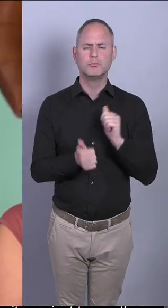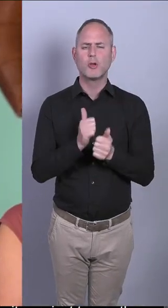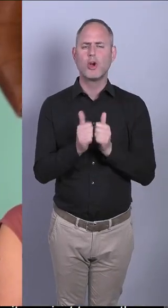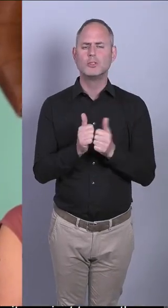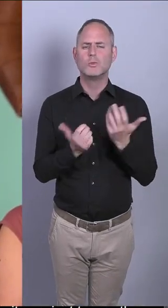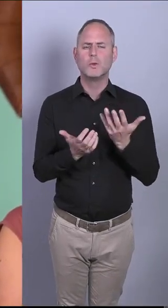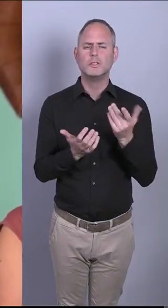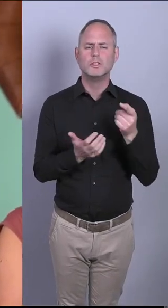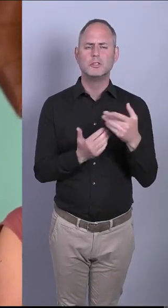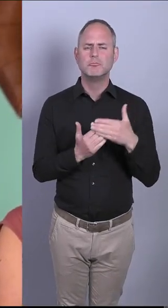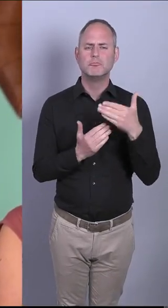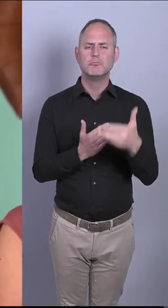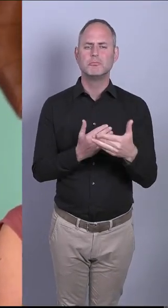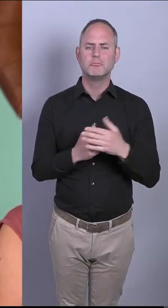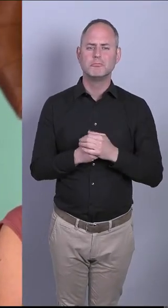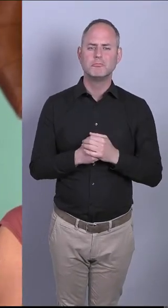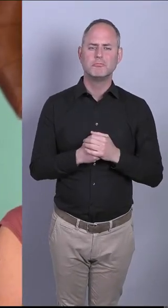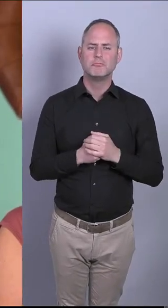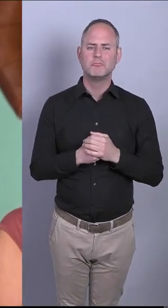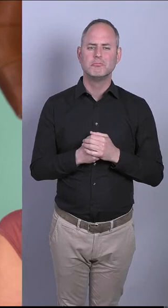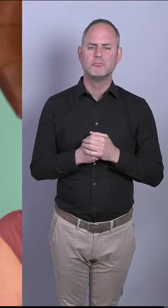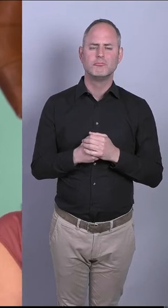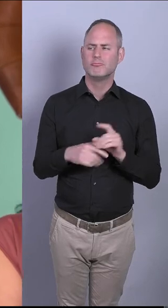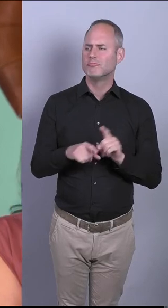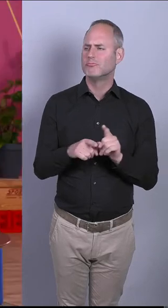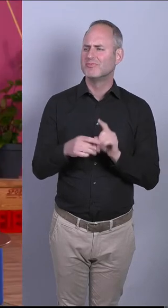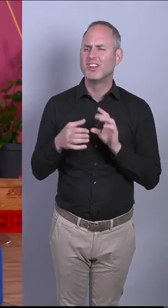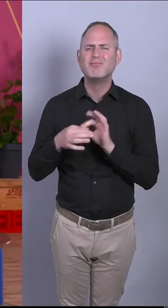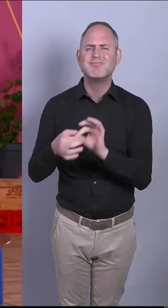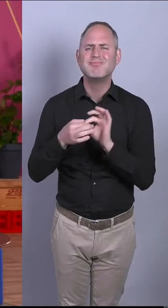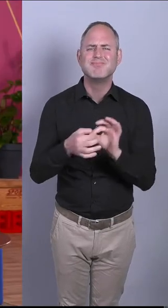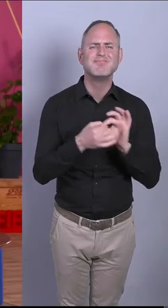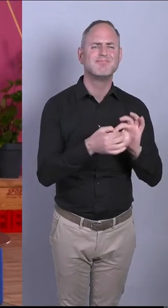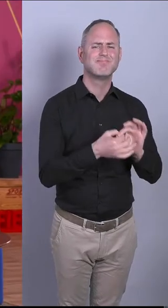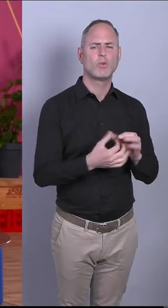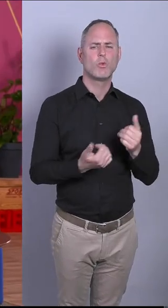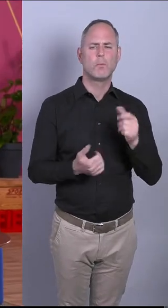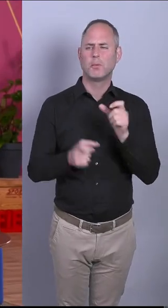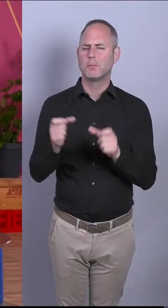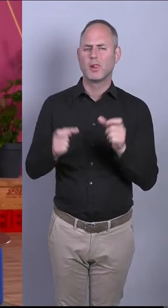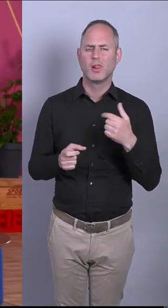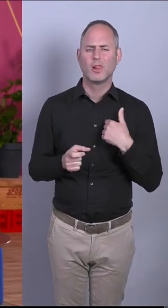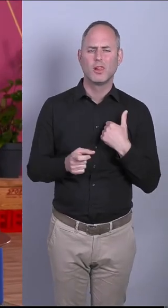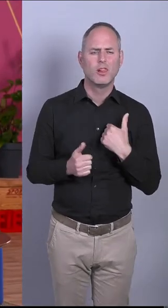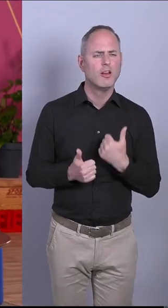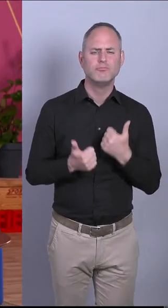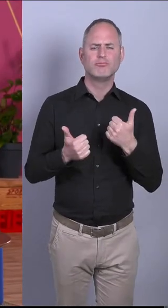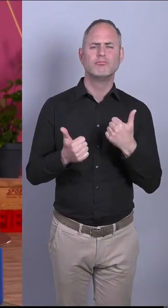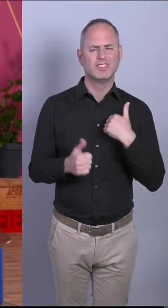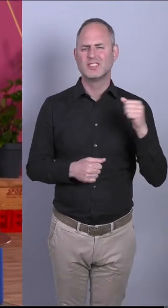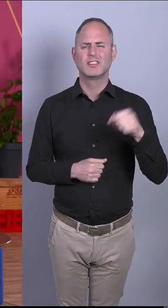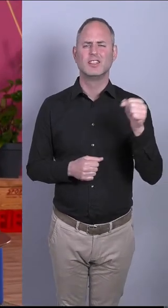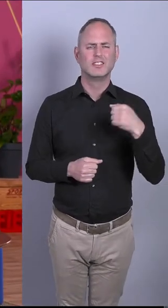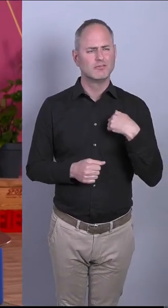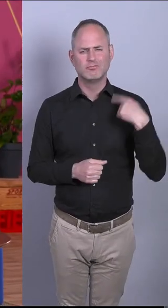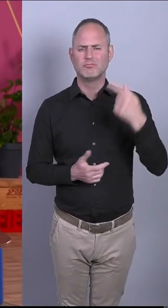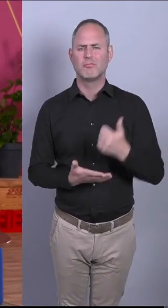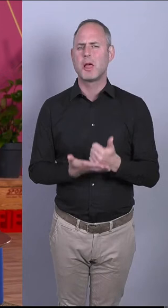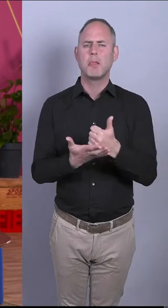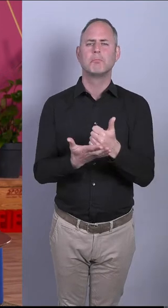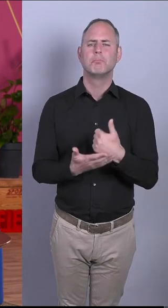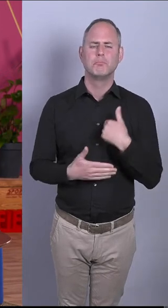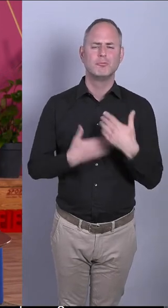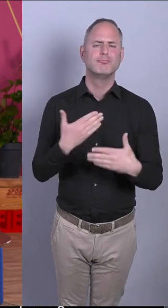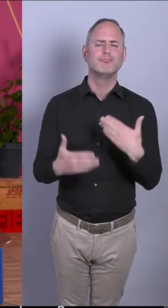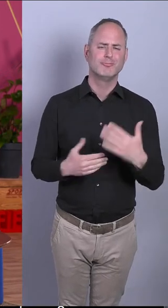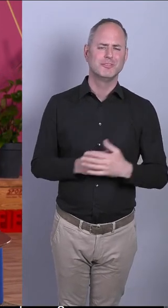great time and after so many great moments, I just had to volunteer. Now, what would you recommend to